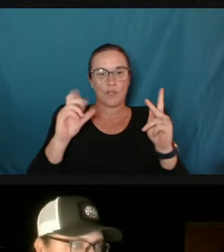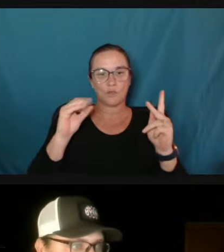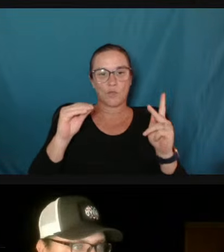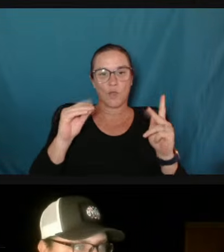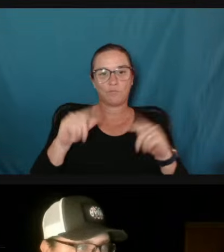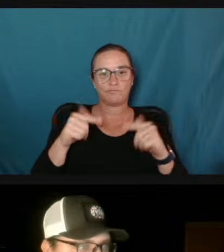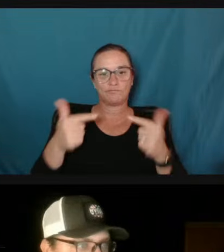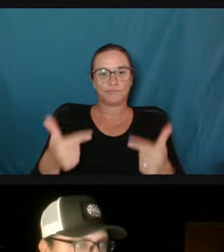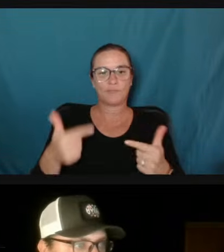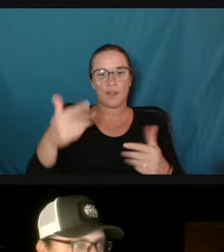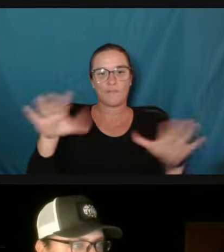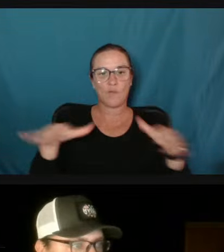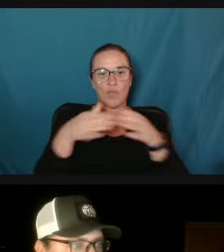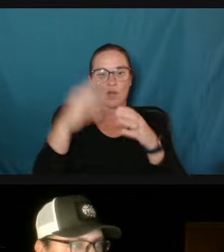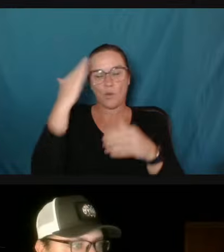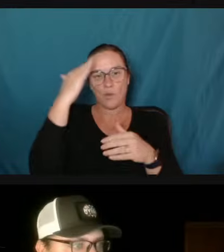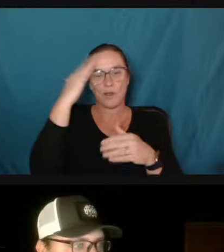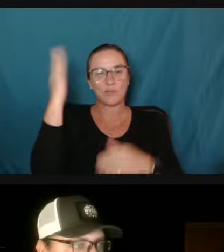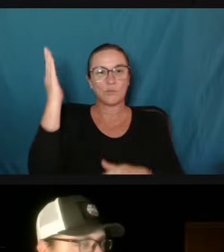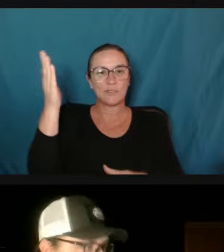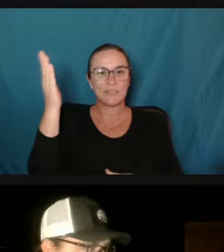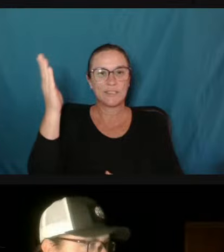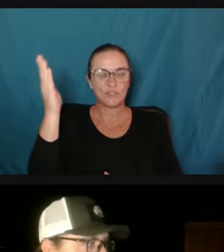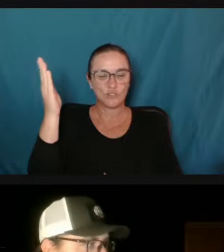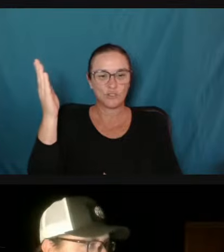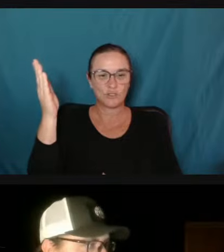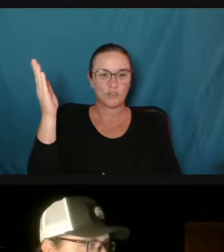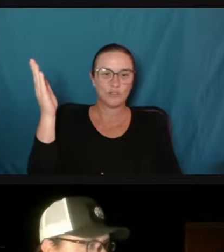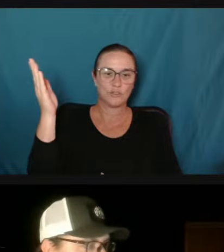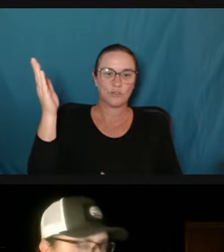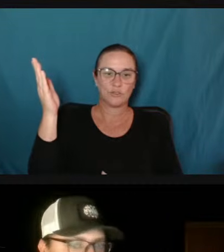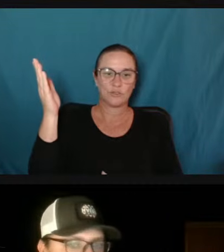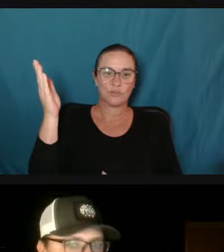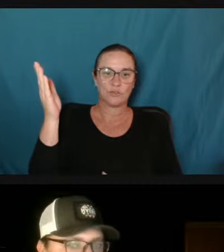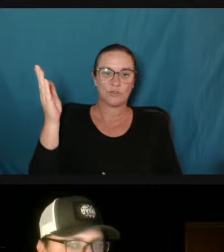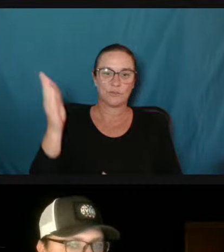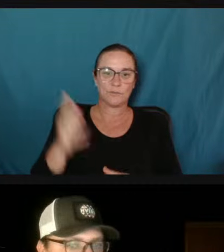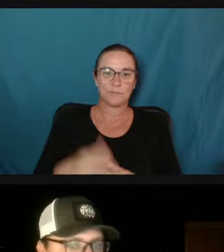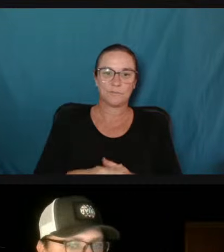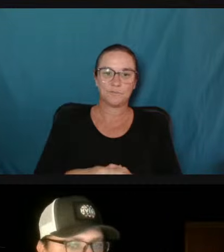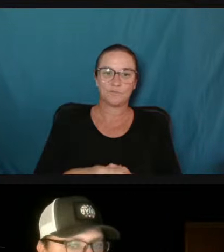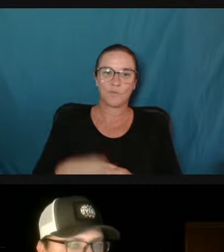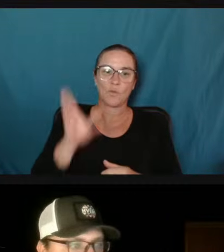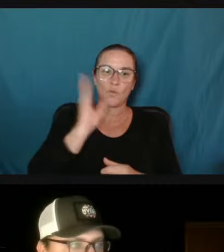volcano awareness presentation, which is going to be Dr. David Phillips